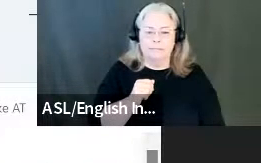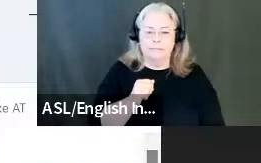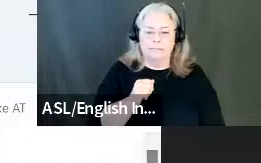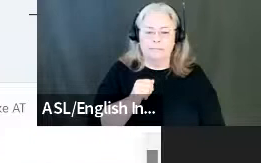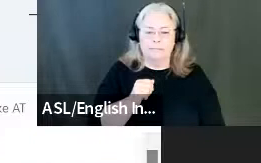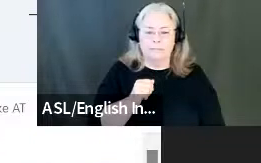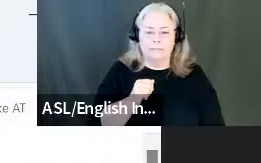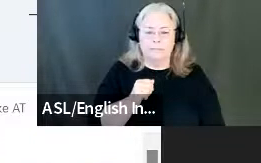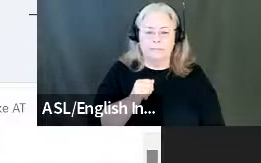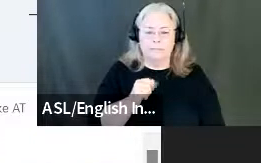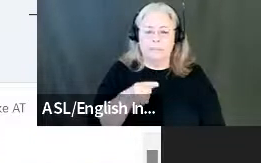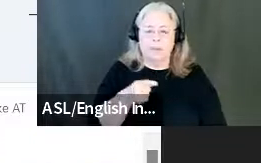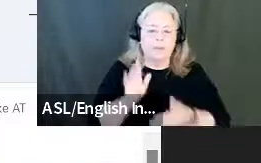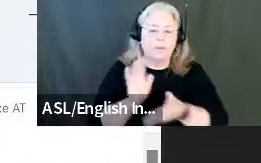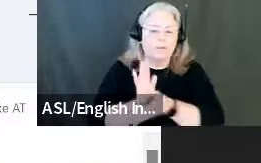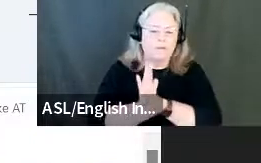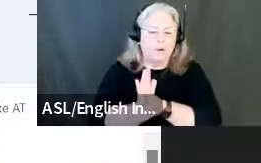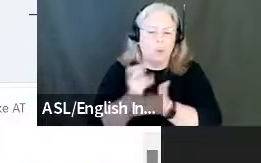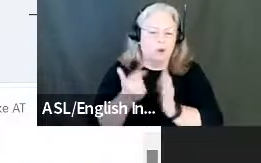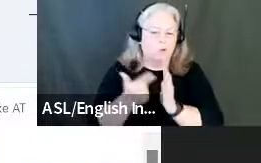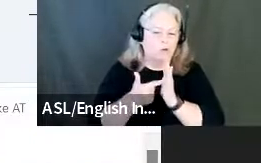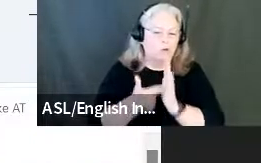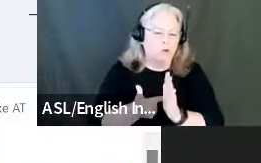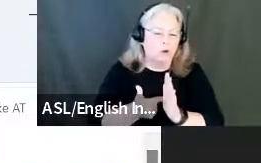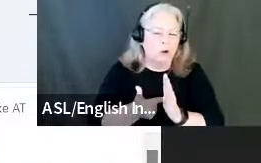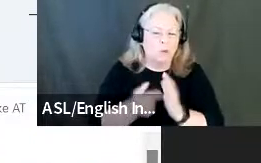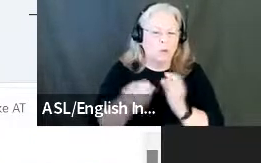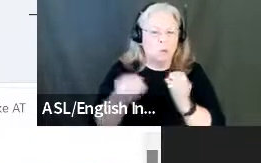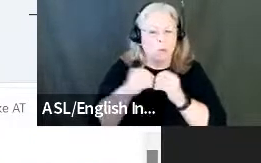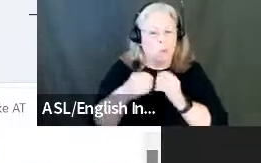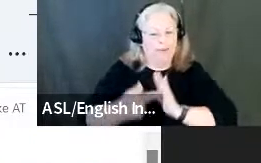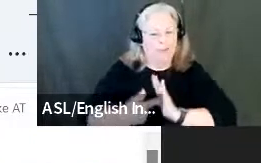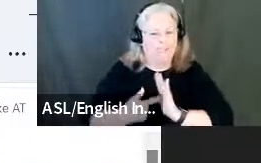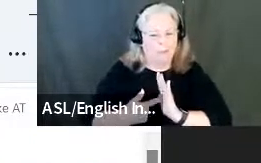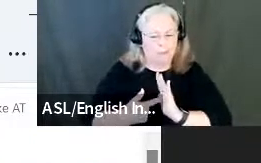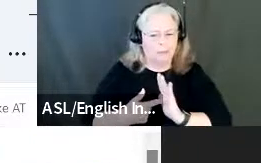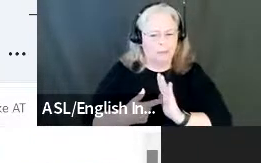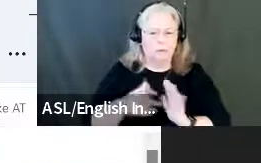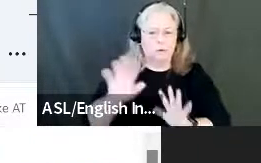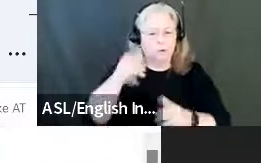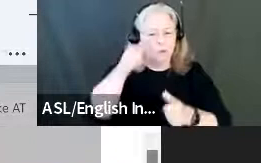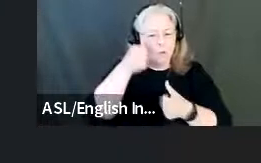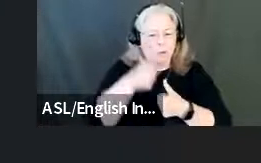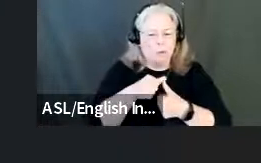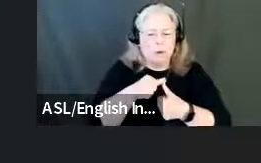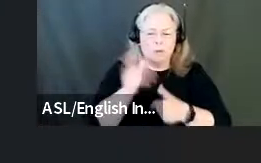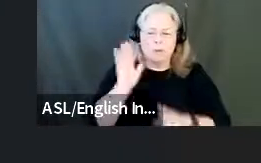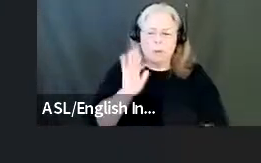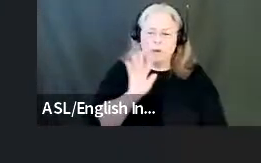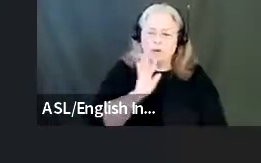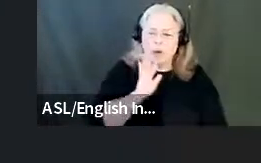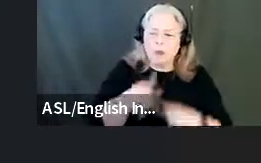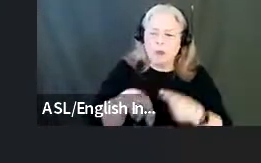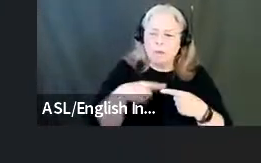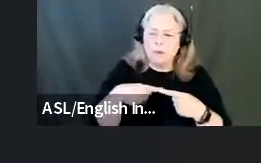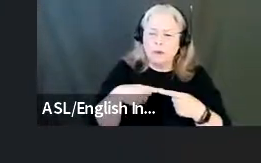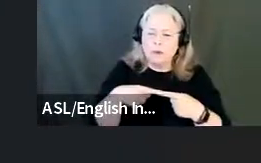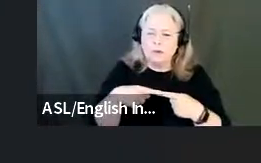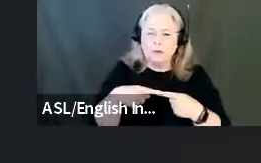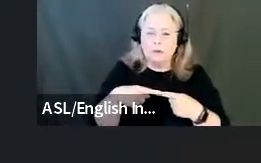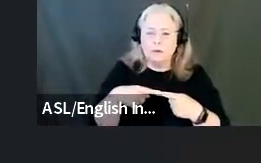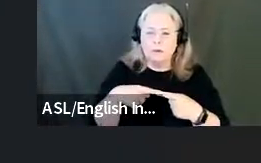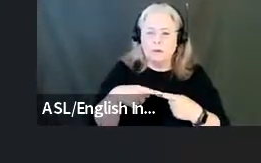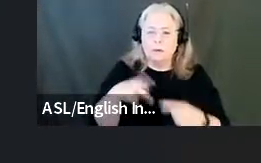these videos because I wanted to show you some more examples. So remember when I was talking about the